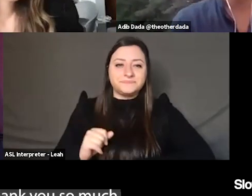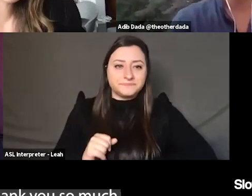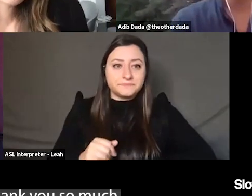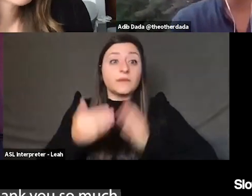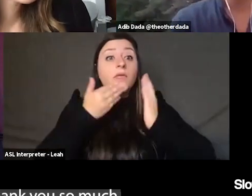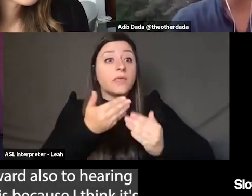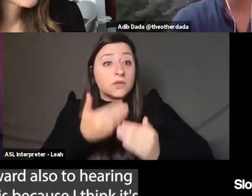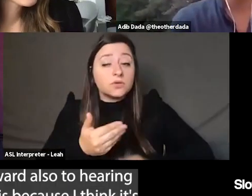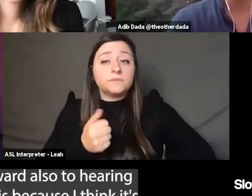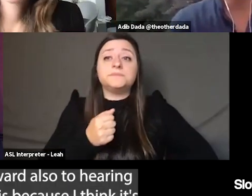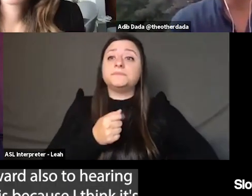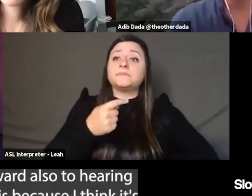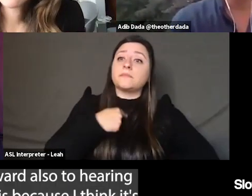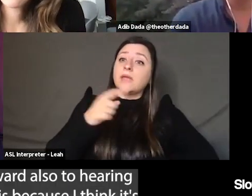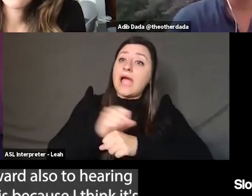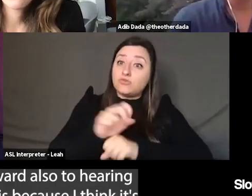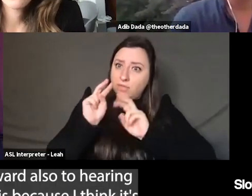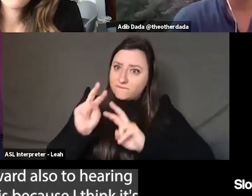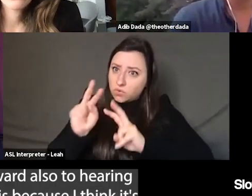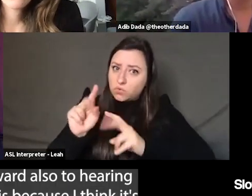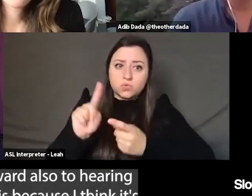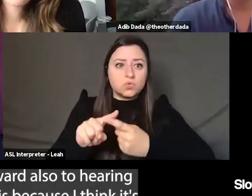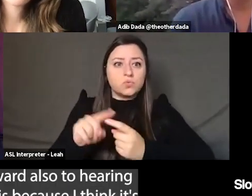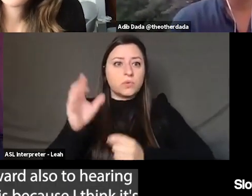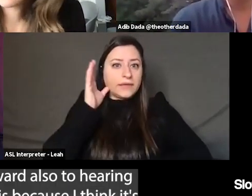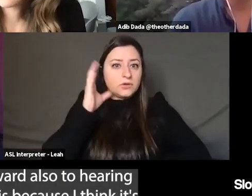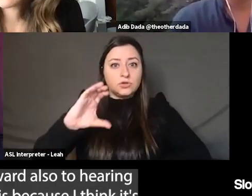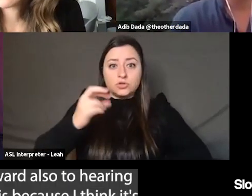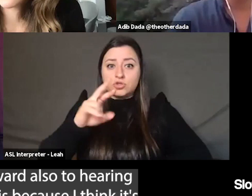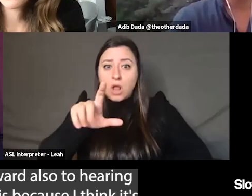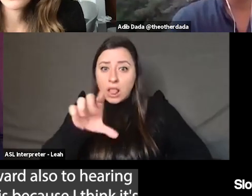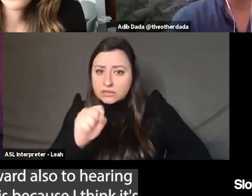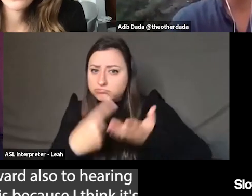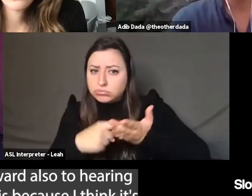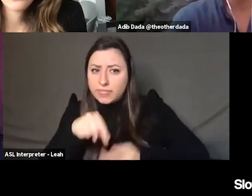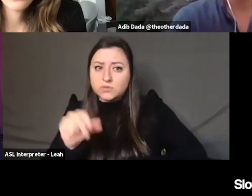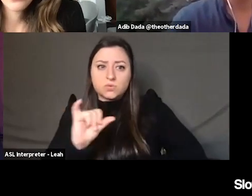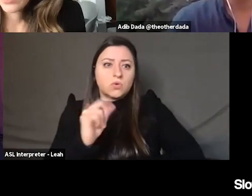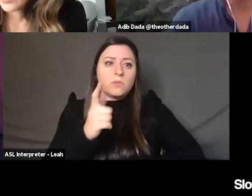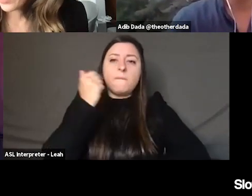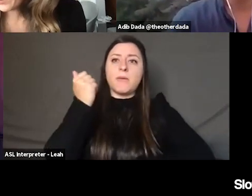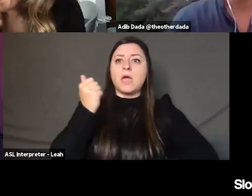Thank you so much. I actually look forward also to hearing Charles address this, because I think it's